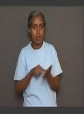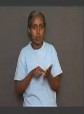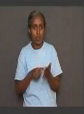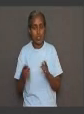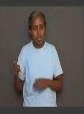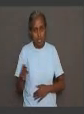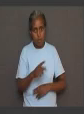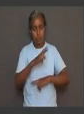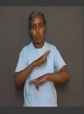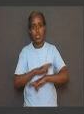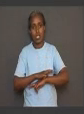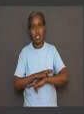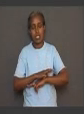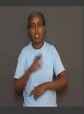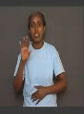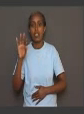comes to rest at